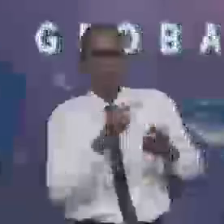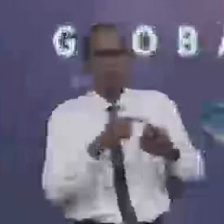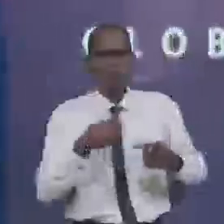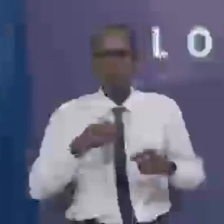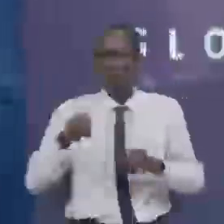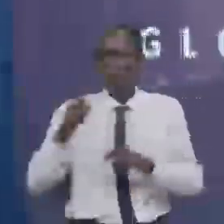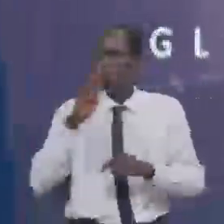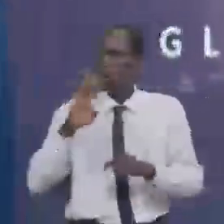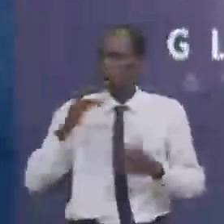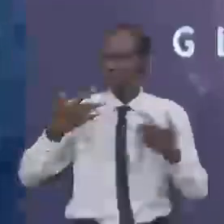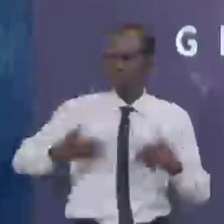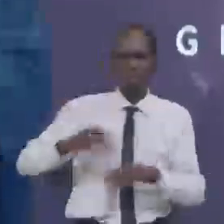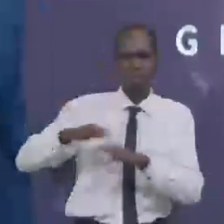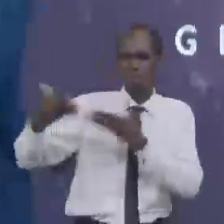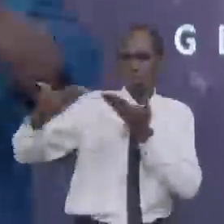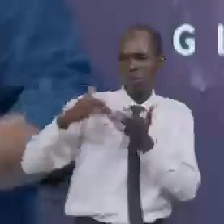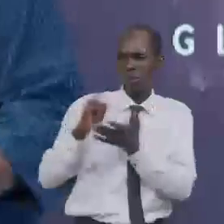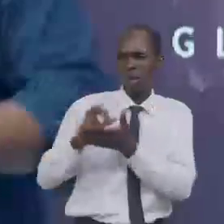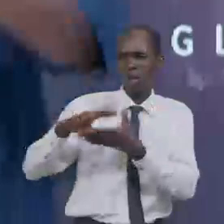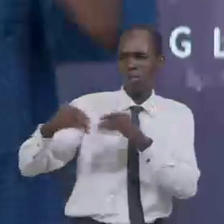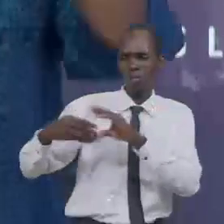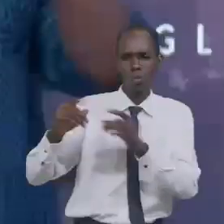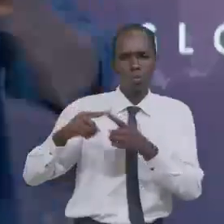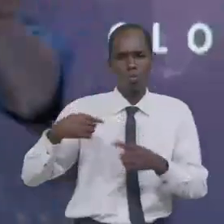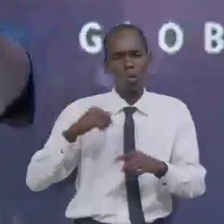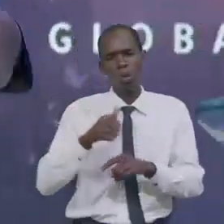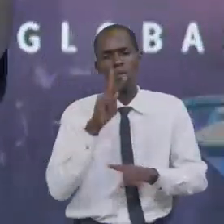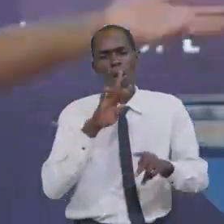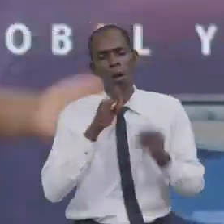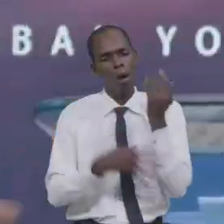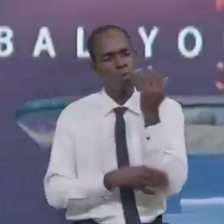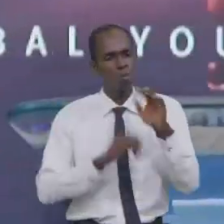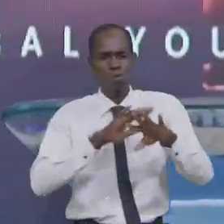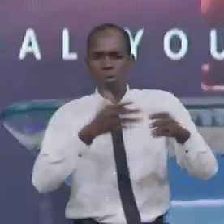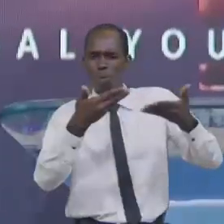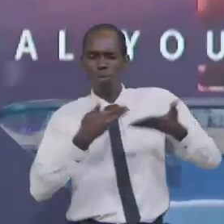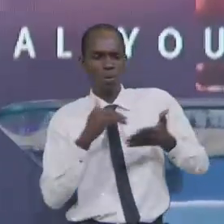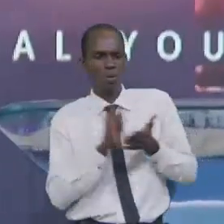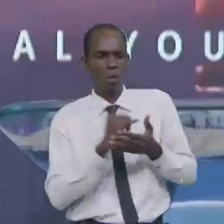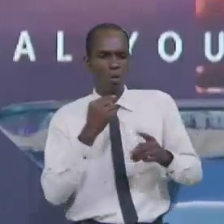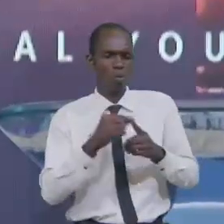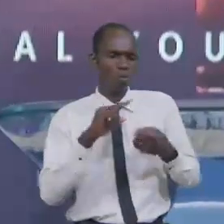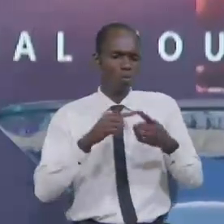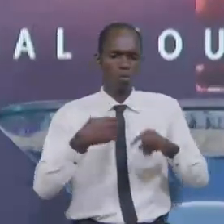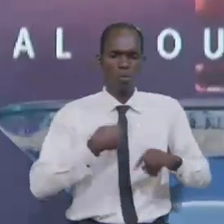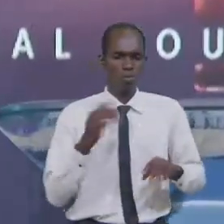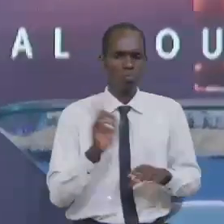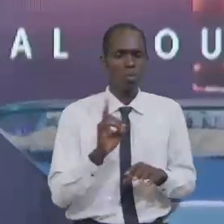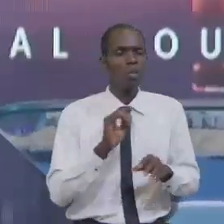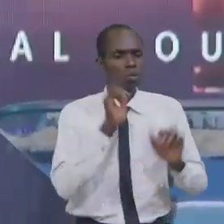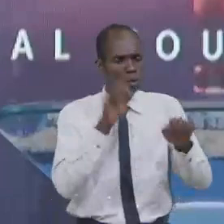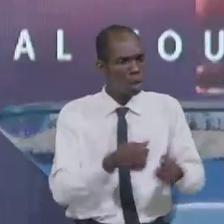that to me. Other, you know, they're dying, don't talk about to me. You can do something. You can help other lives. That's not important to